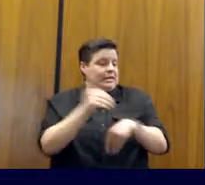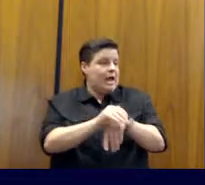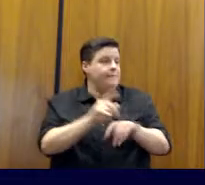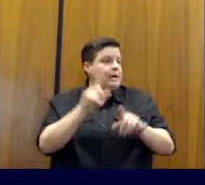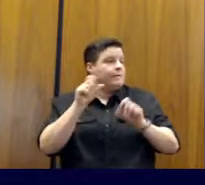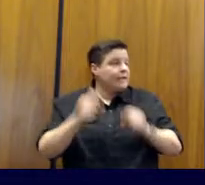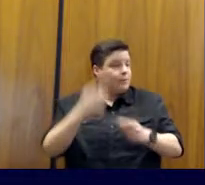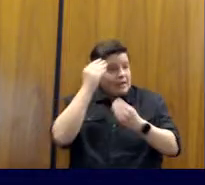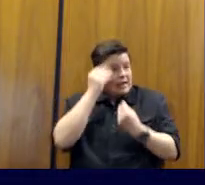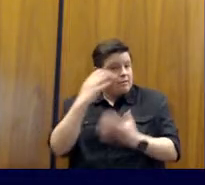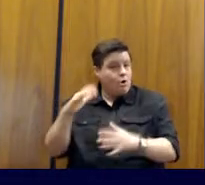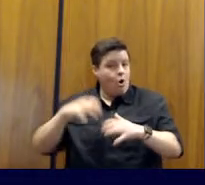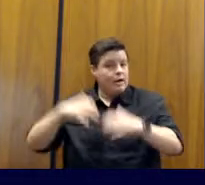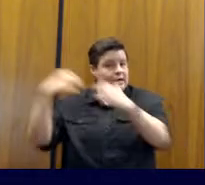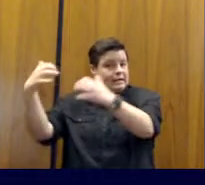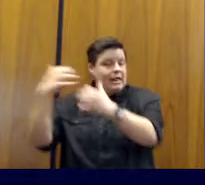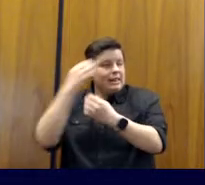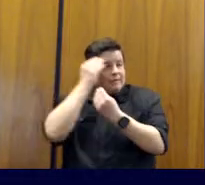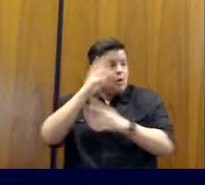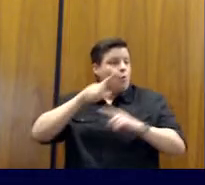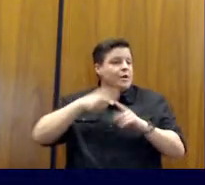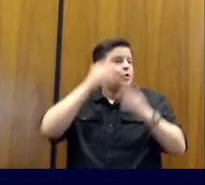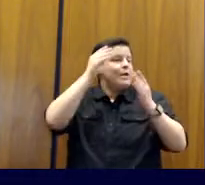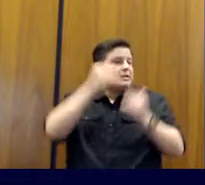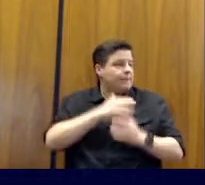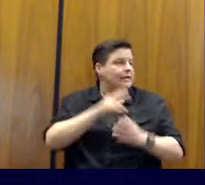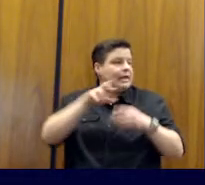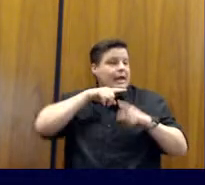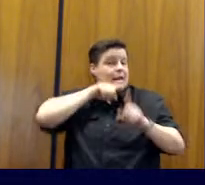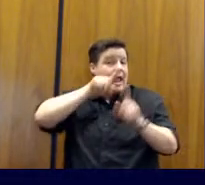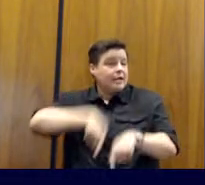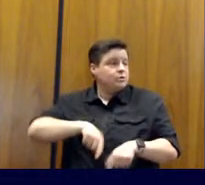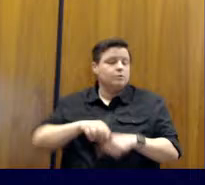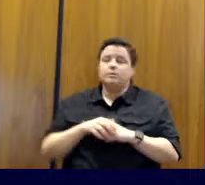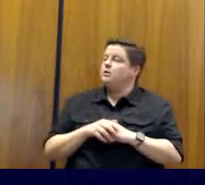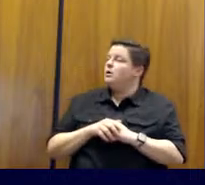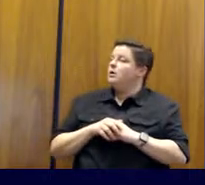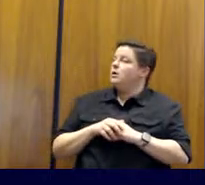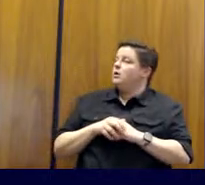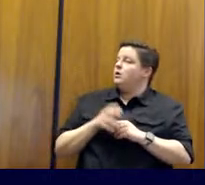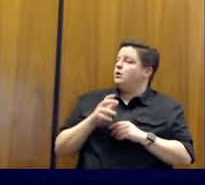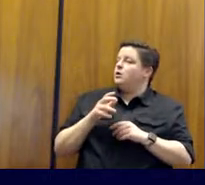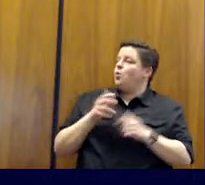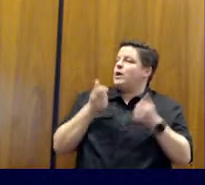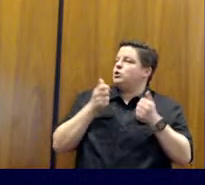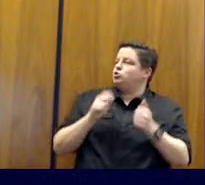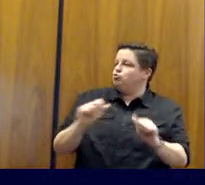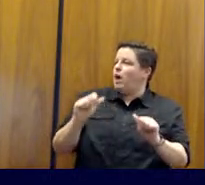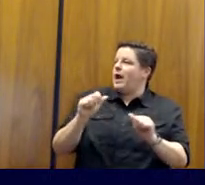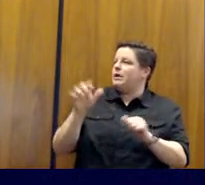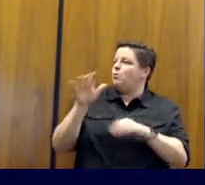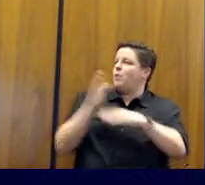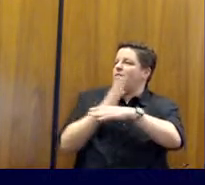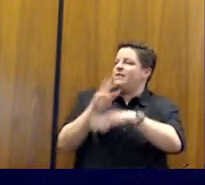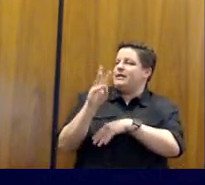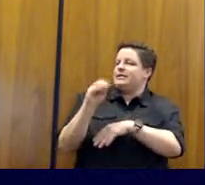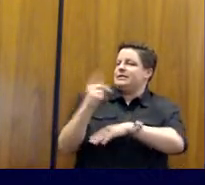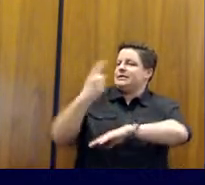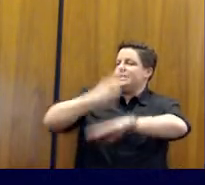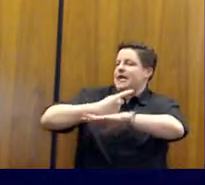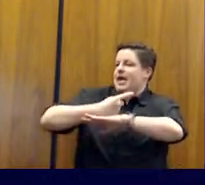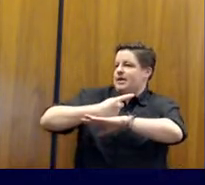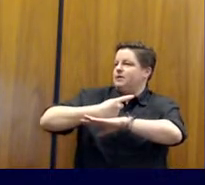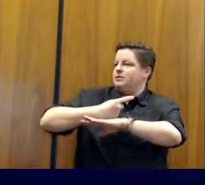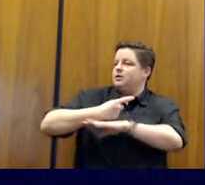let the audience know when to expect that? As we spoke of, trying to get it for that 60-day window, so we have a month